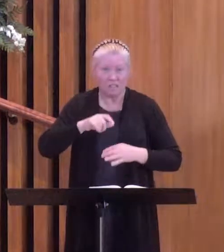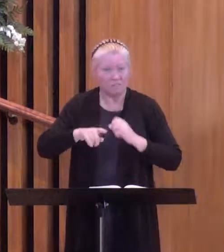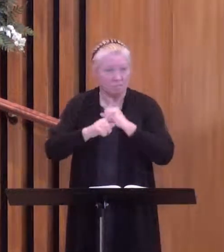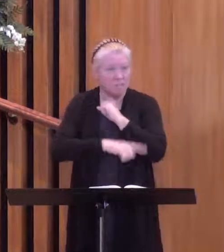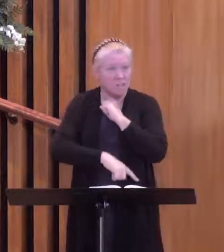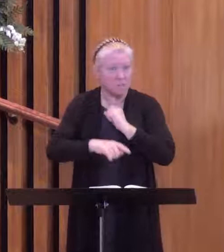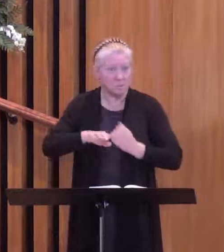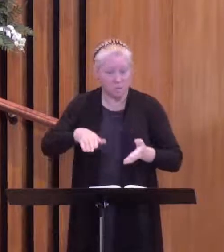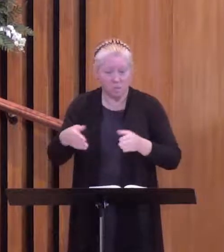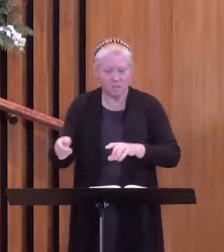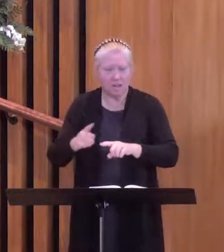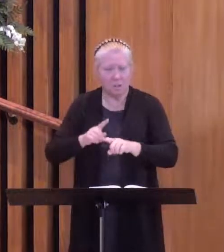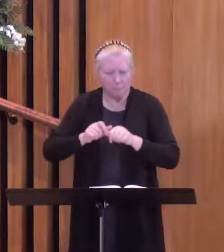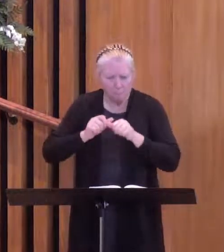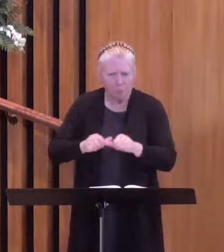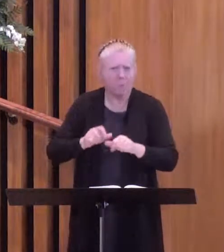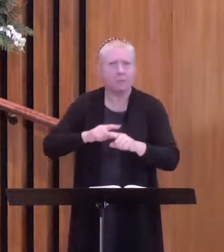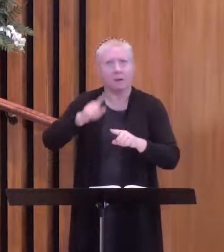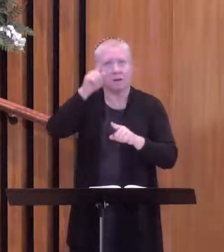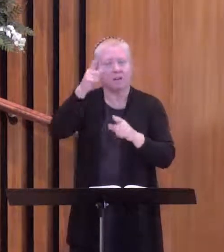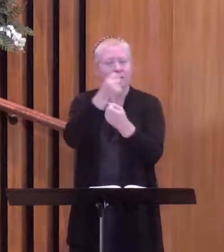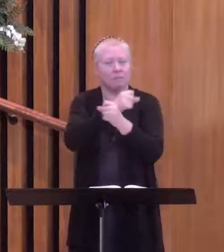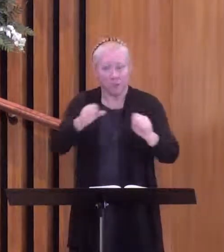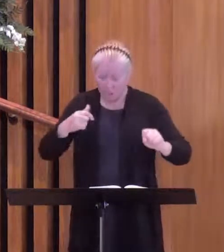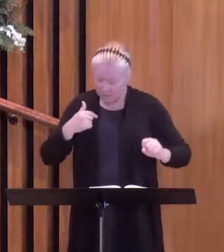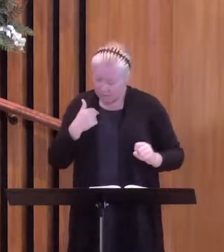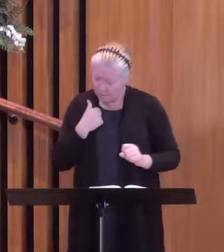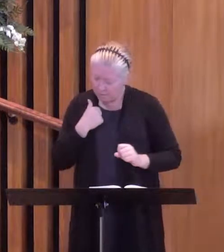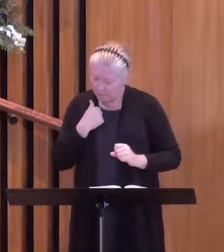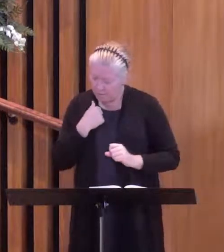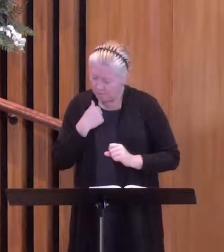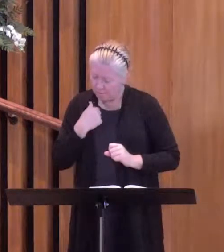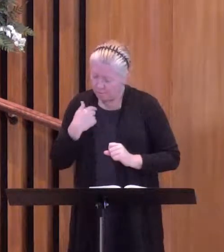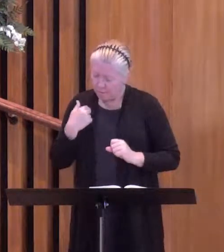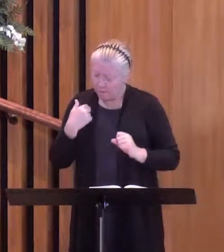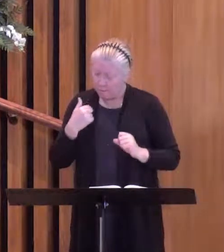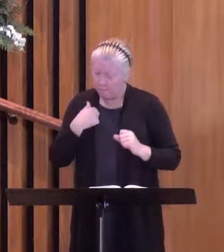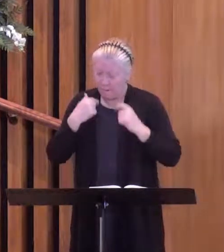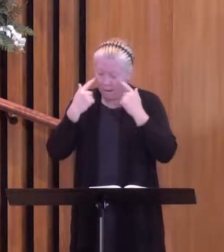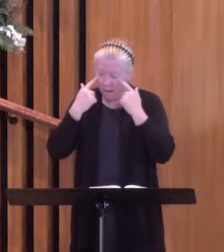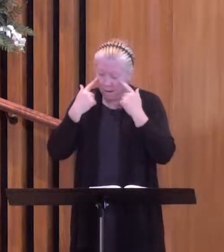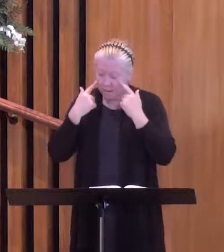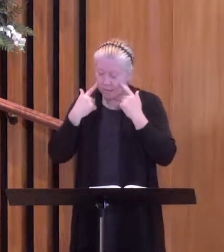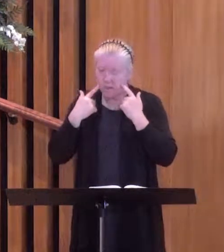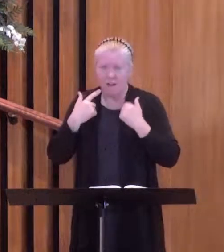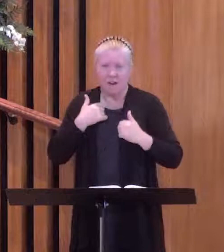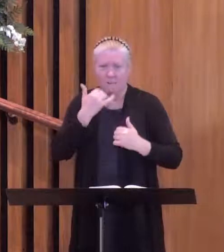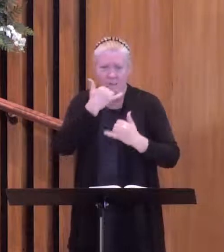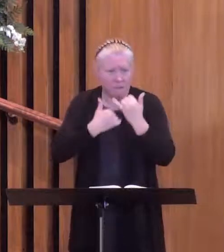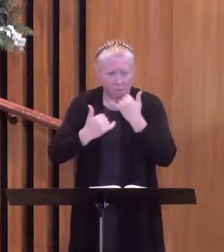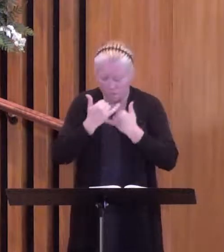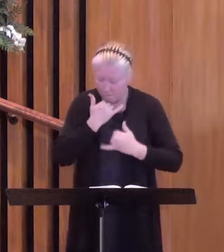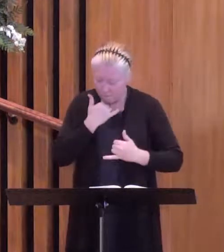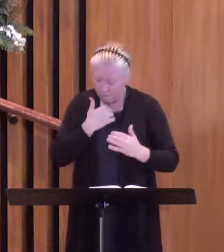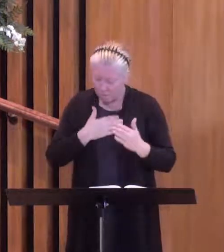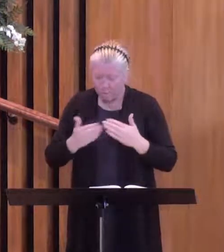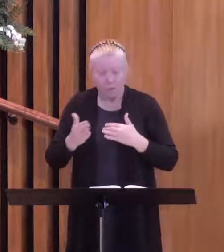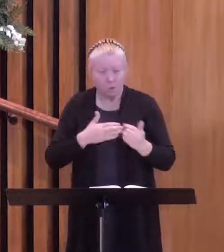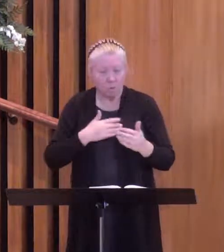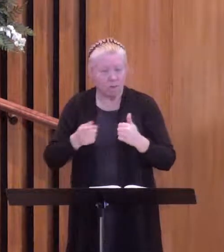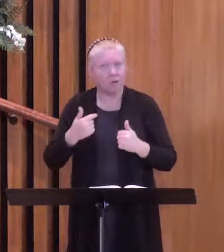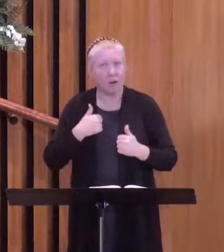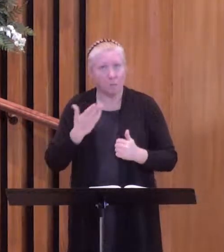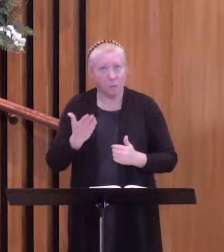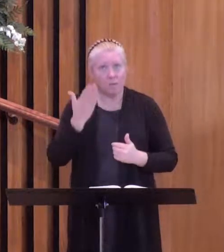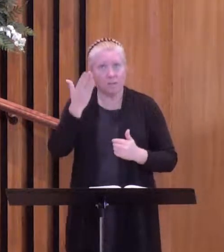feet from stumbling. I shall walk before the Lord in the land